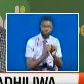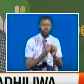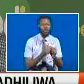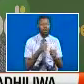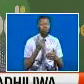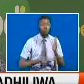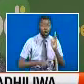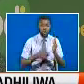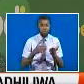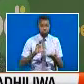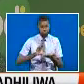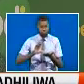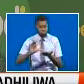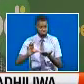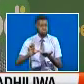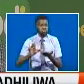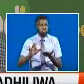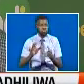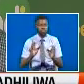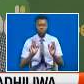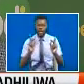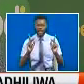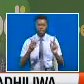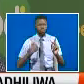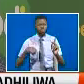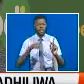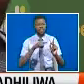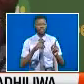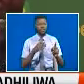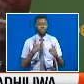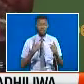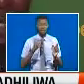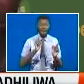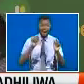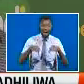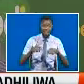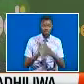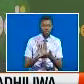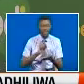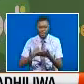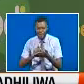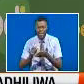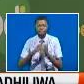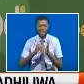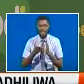board. As we are very simple, we don't have red tapes. When you see me here under the secretary, the red tapes are over.